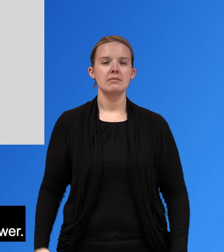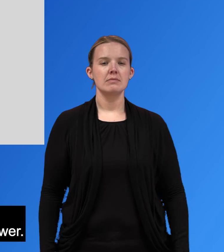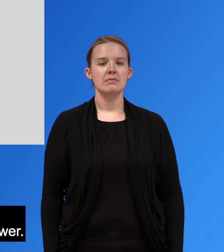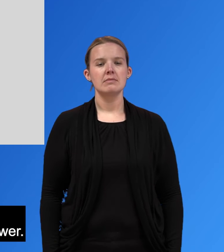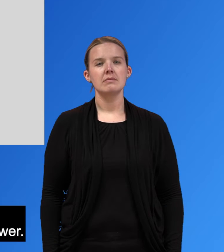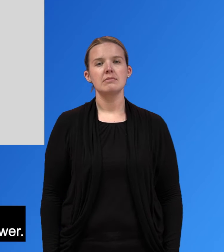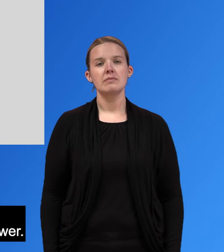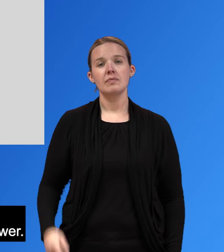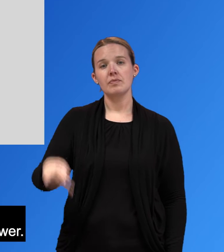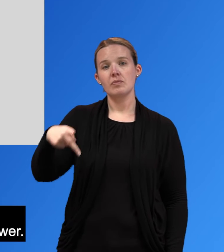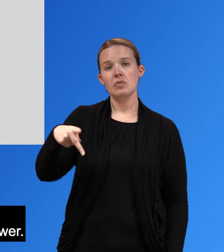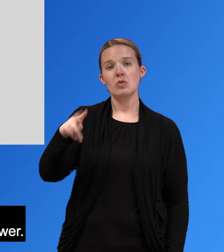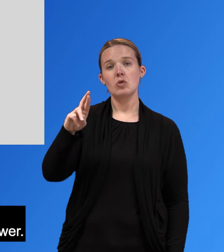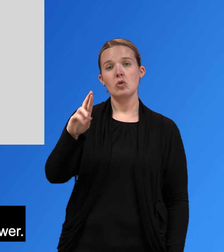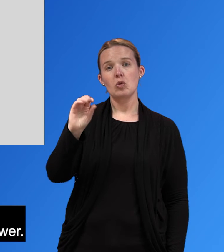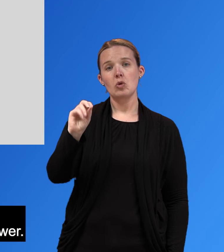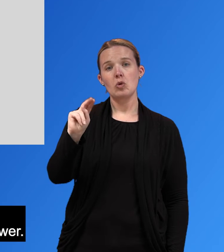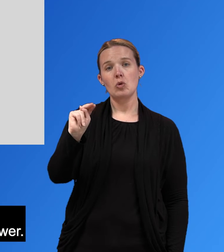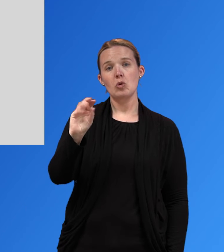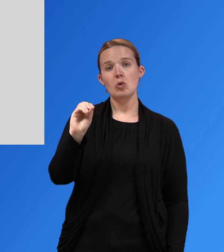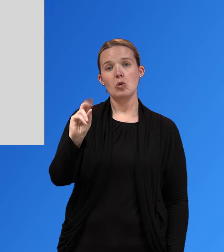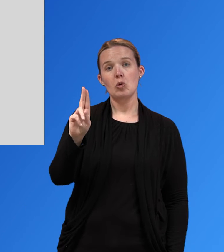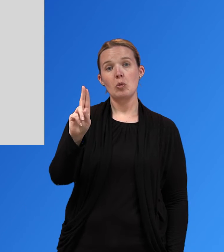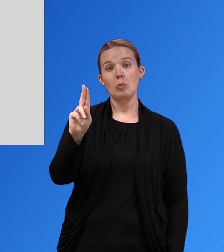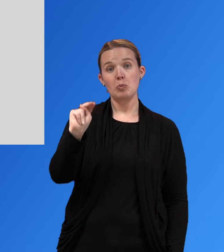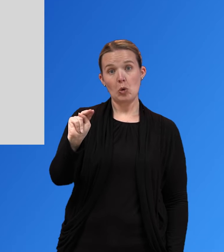Revision: this is the only answer.